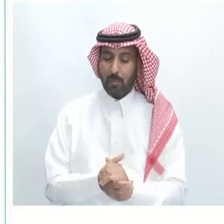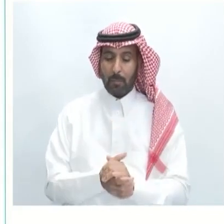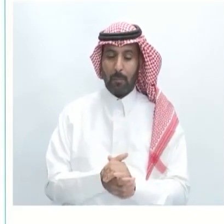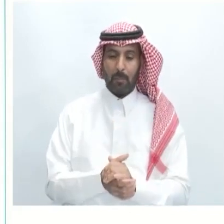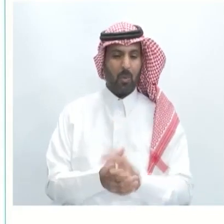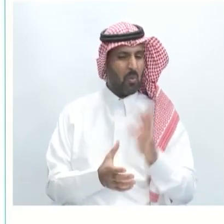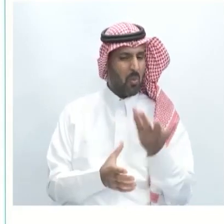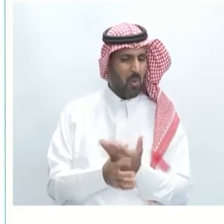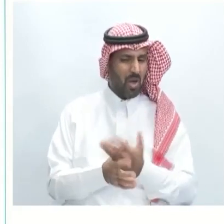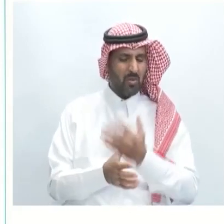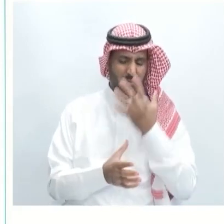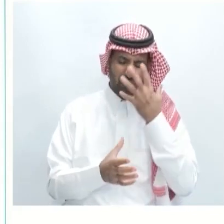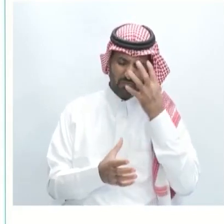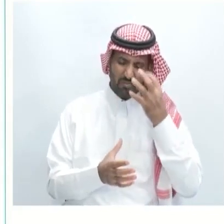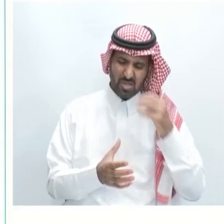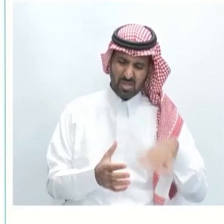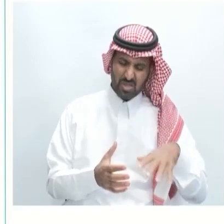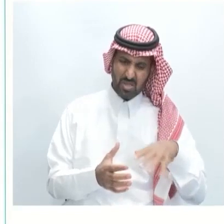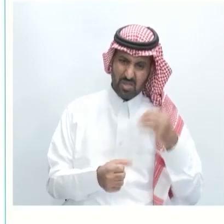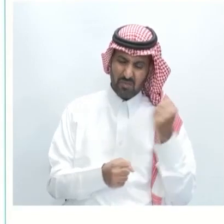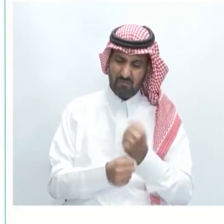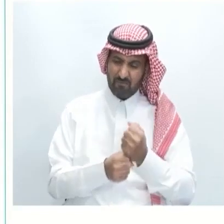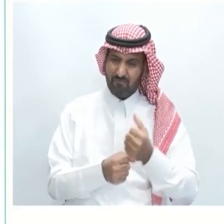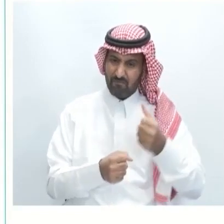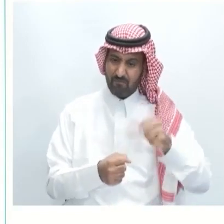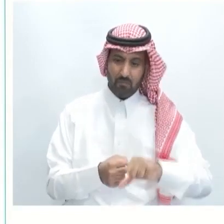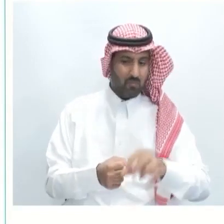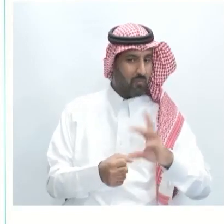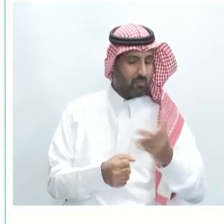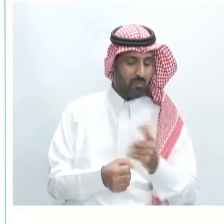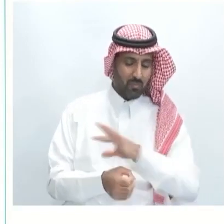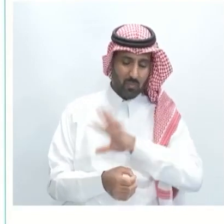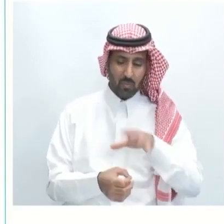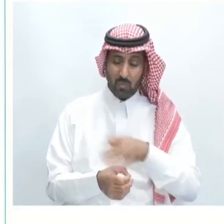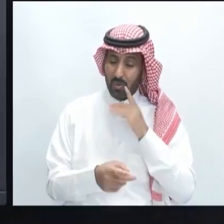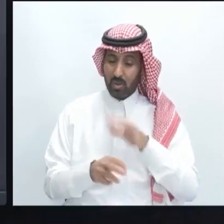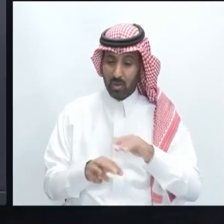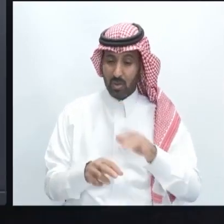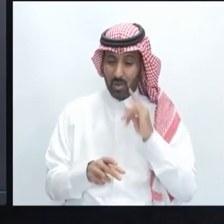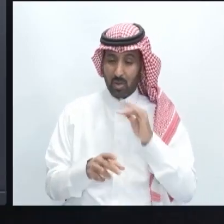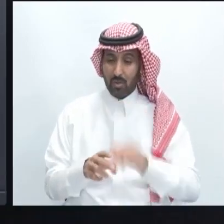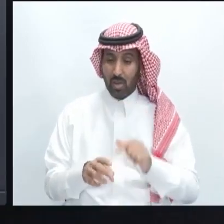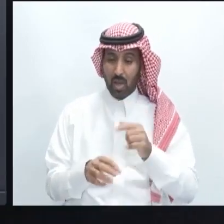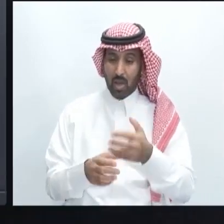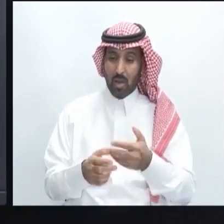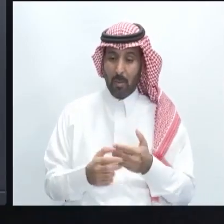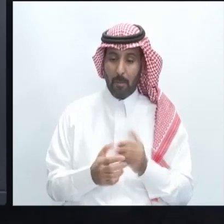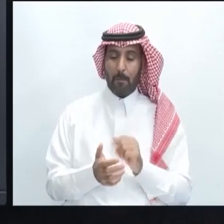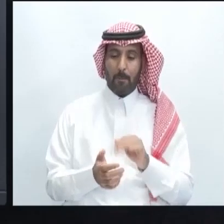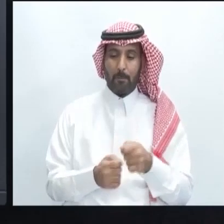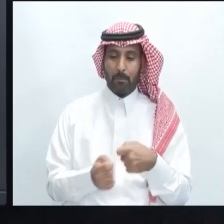telemarketers, why aren't they satisfied? Both of them are no. Cashiers and telemarketers,